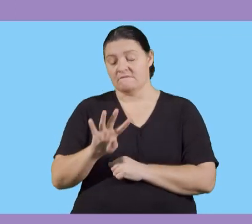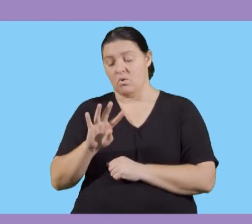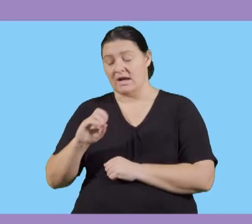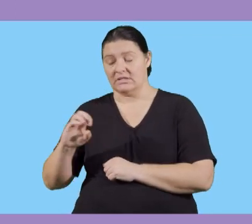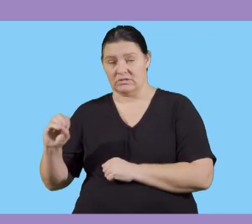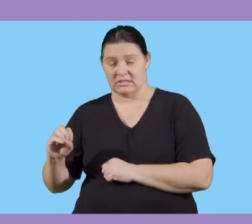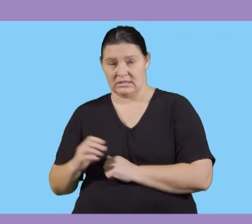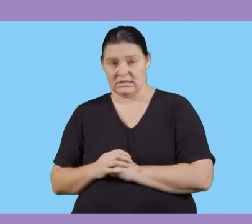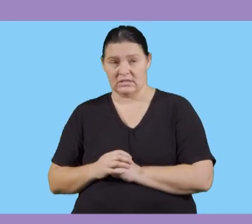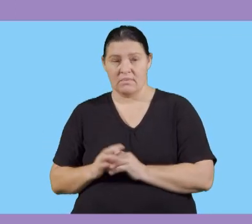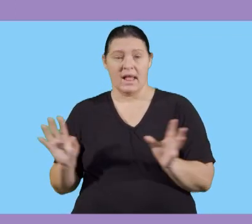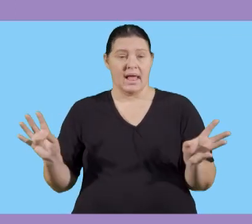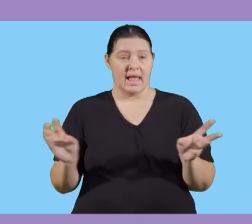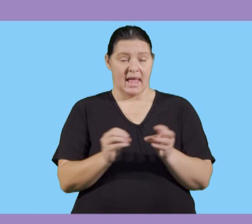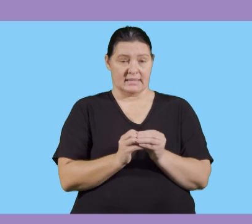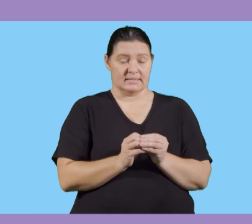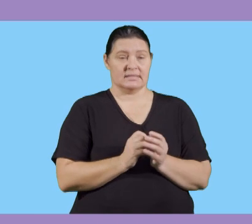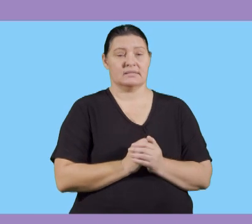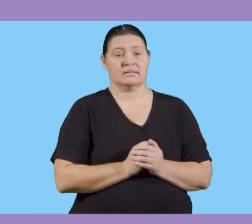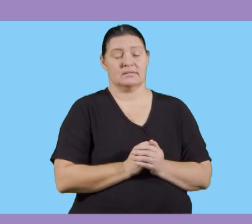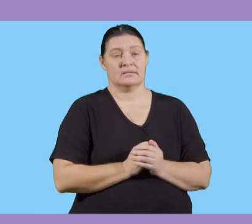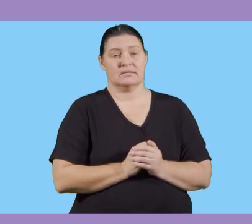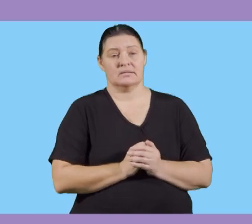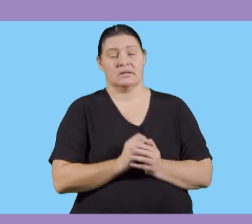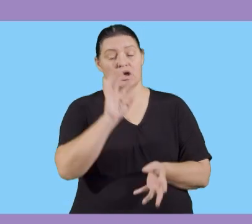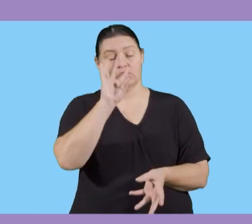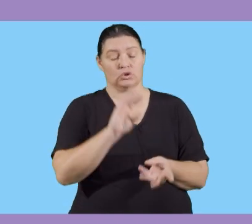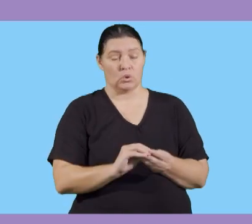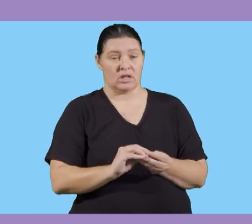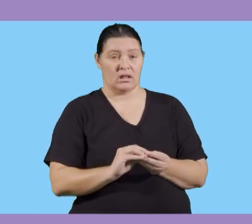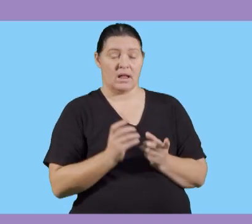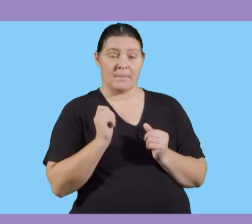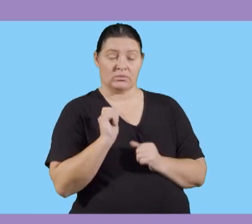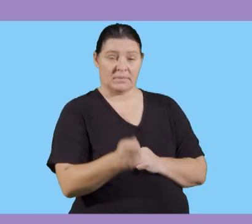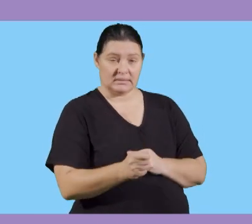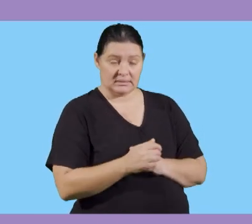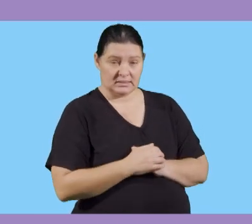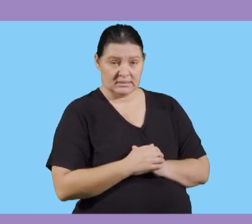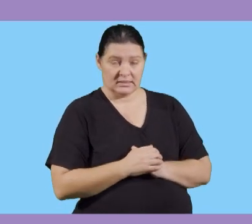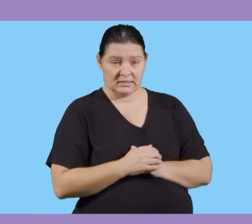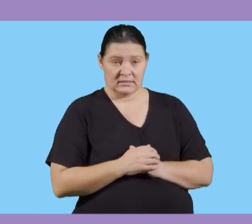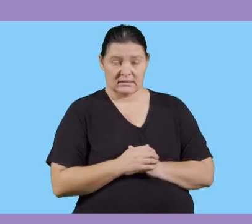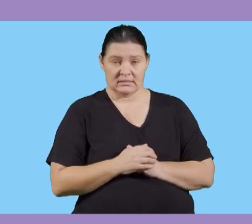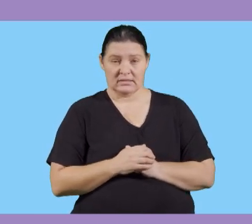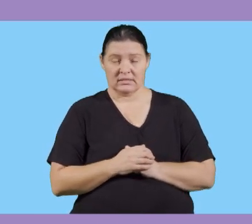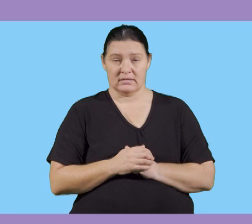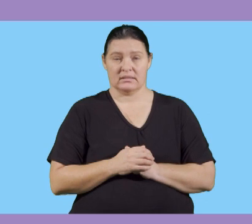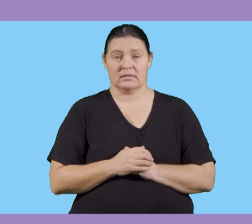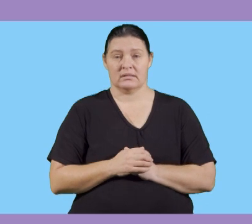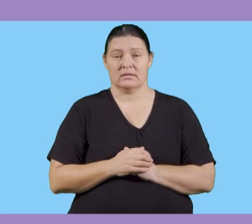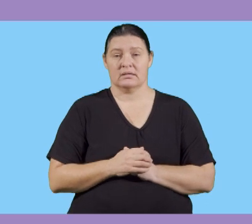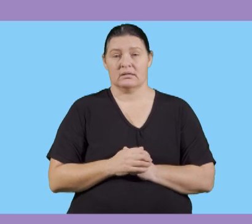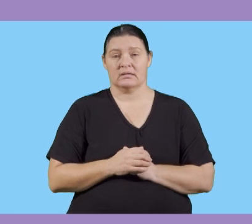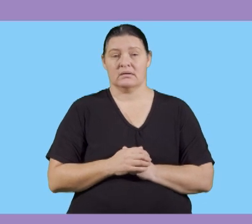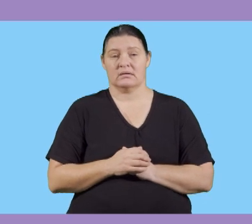11,400. And when we add these two amounts together, the total amount that she paid back to the shop is